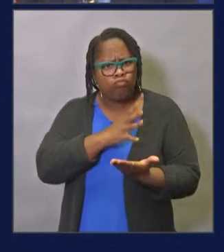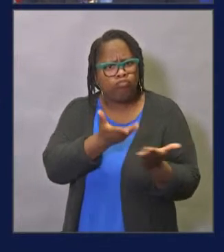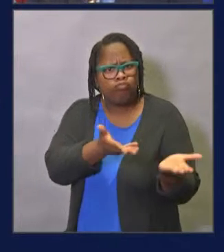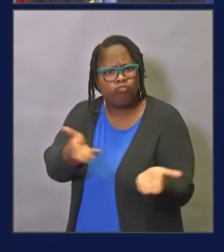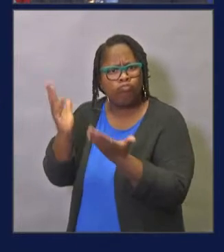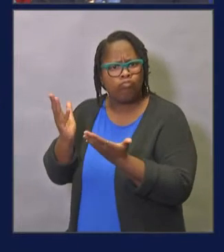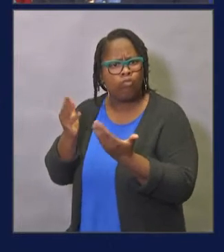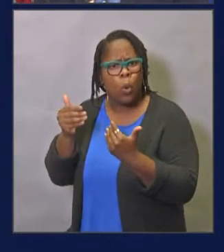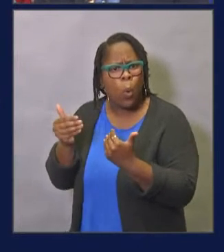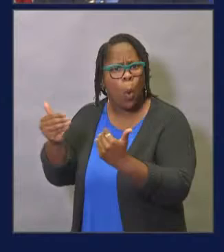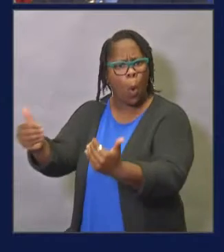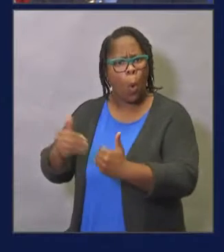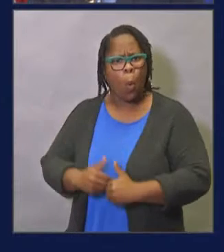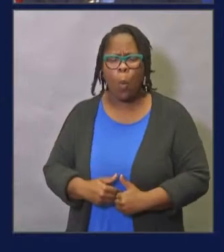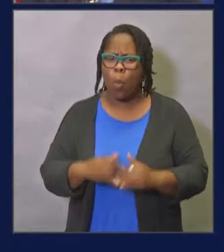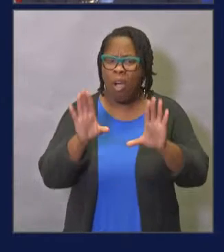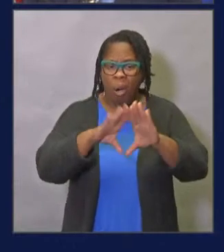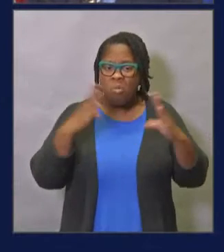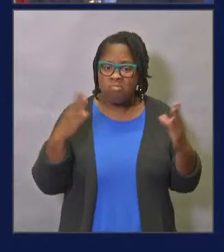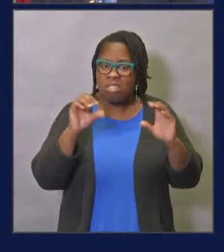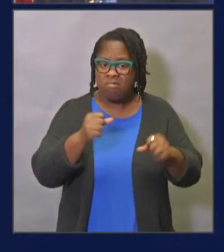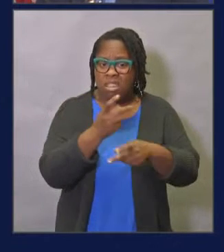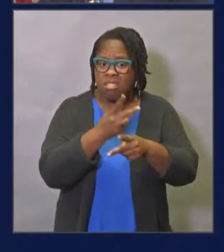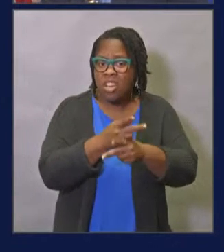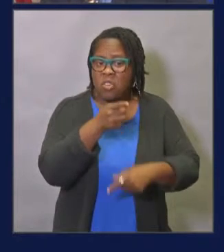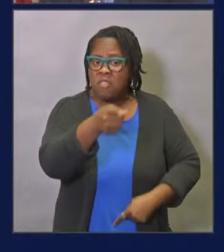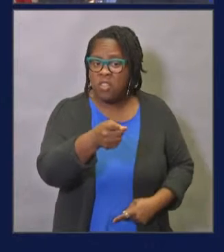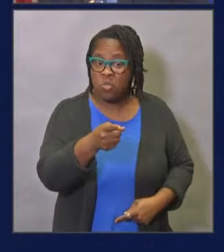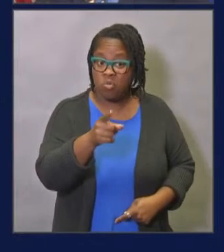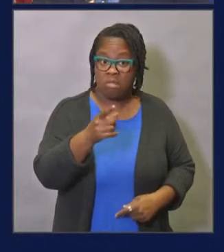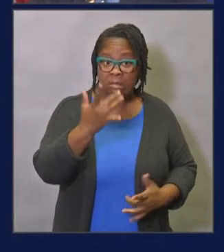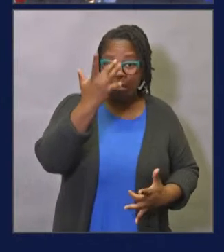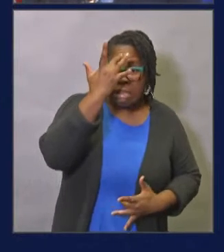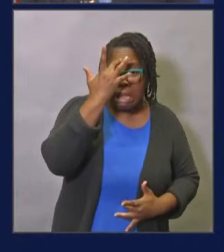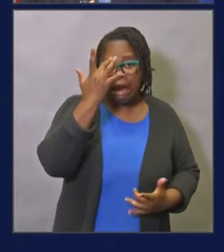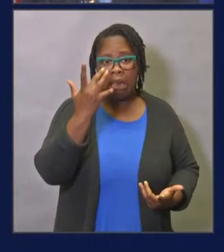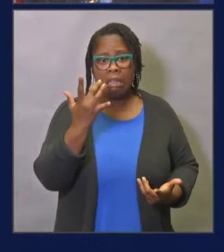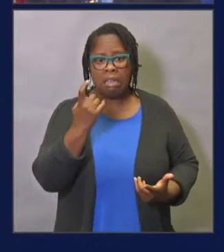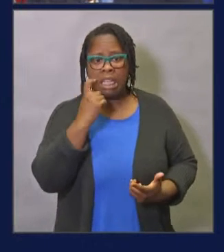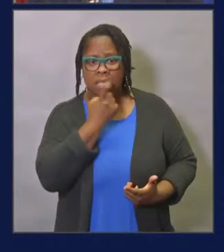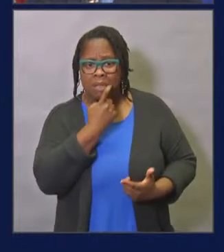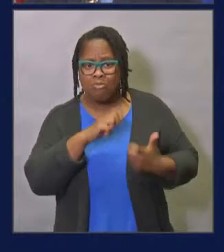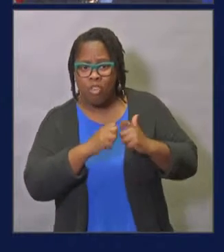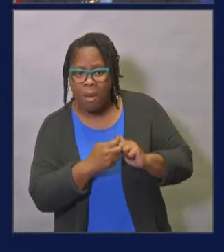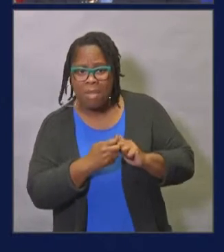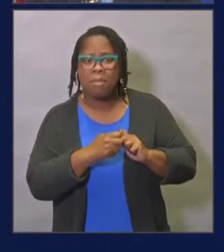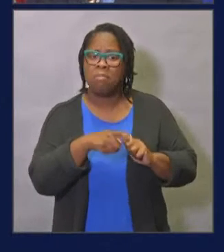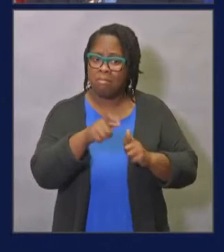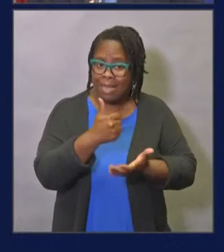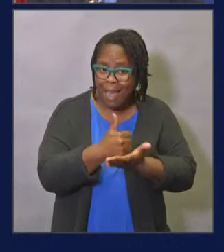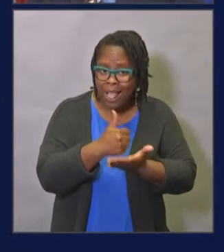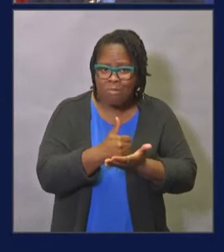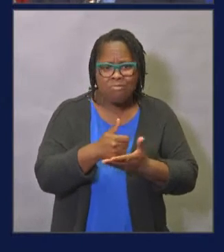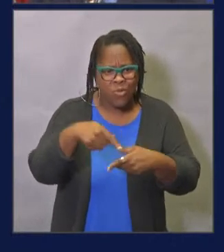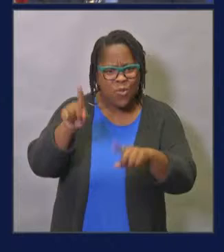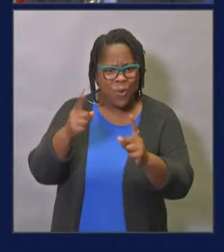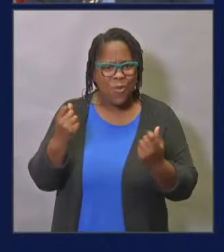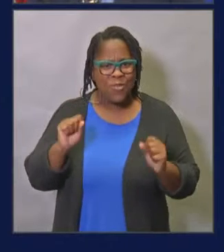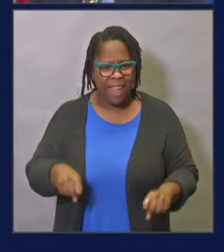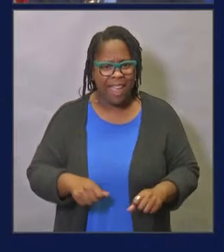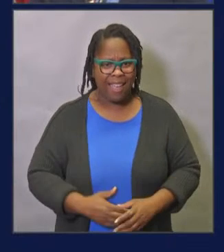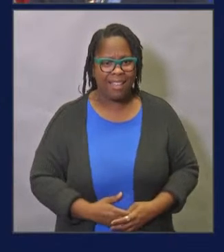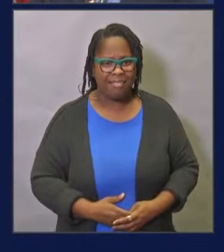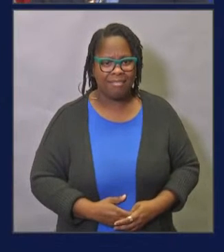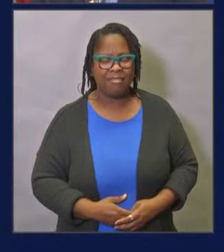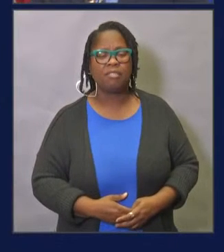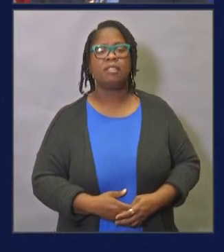facilities are open and able to care for you, so please seek out assistance and medical care when you need it.